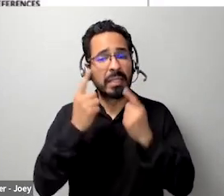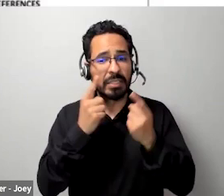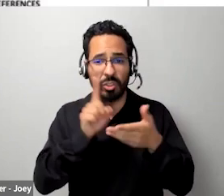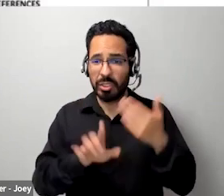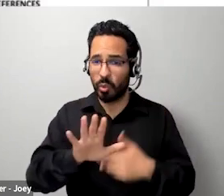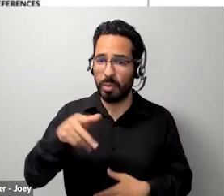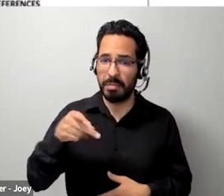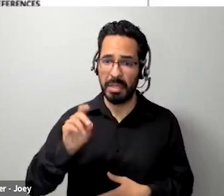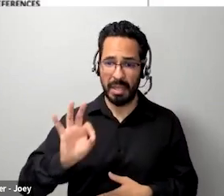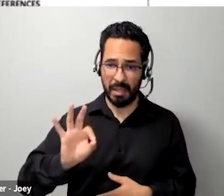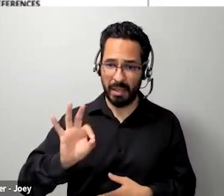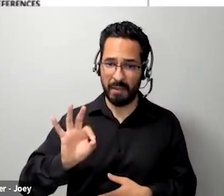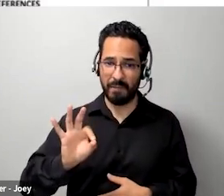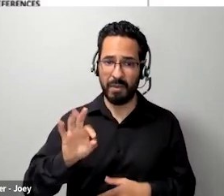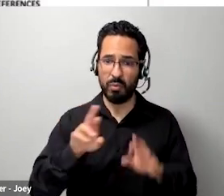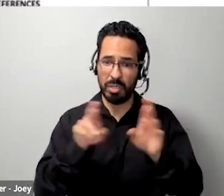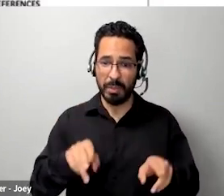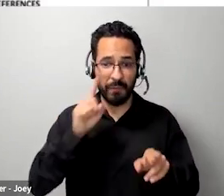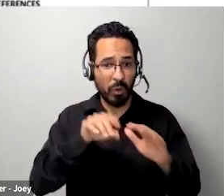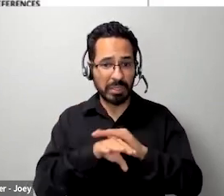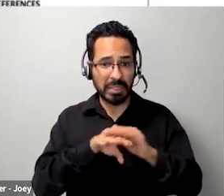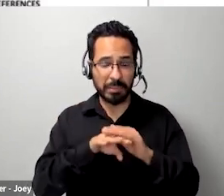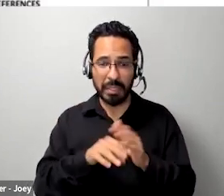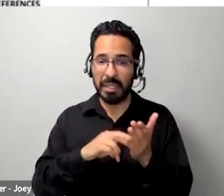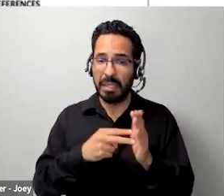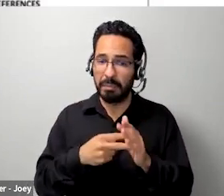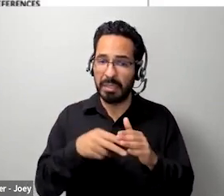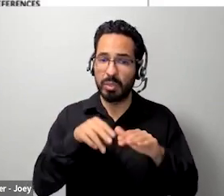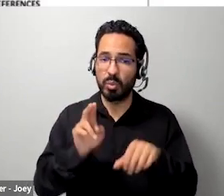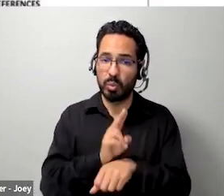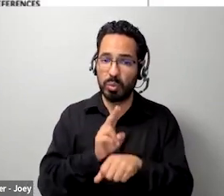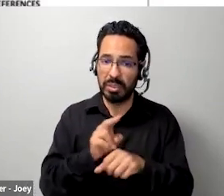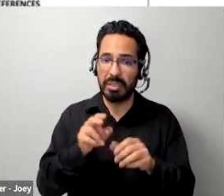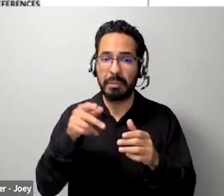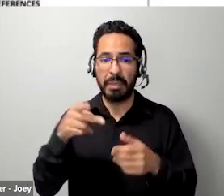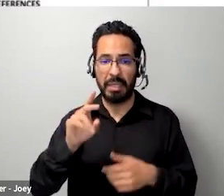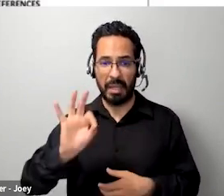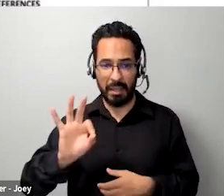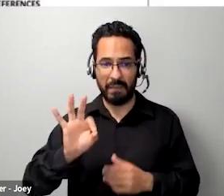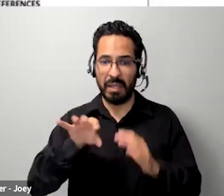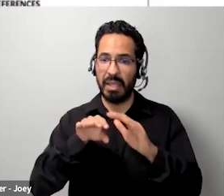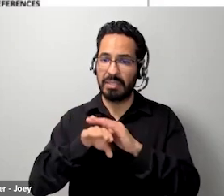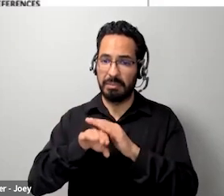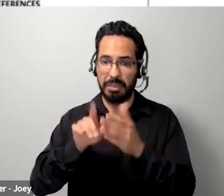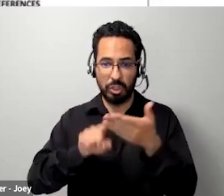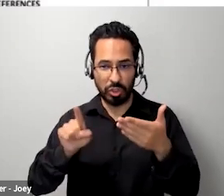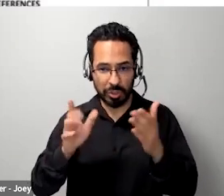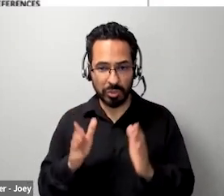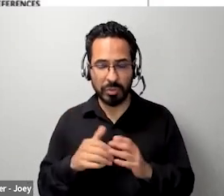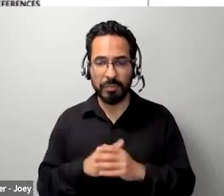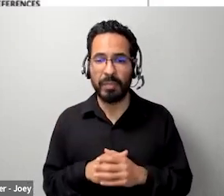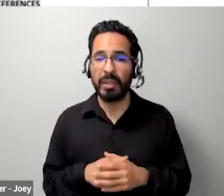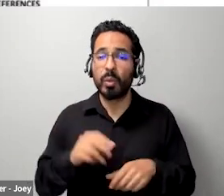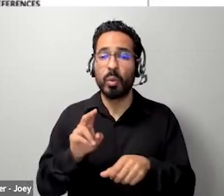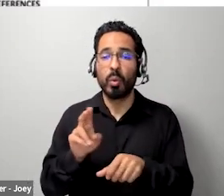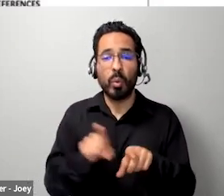PDF resumes for accessibility using PDF accessibility checkers. You can also use